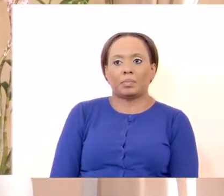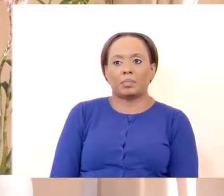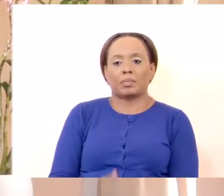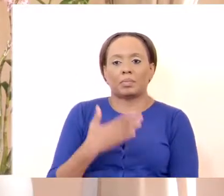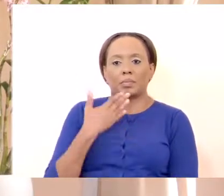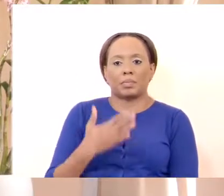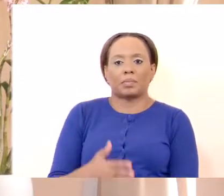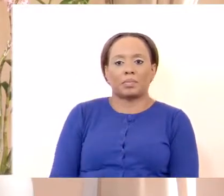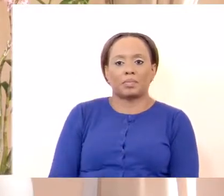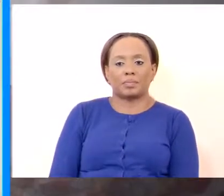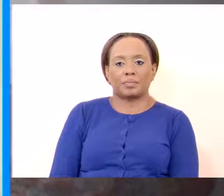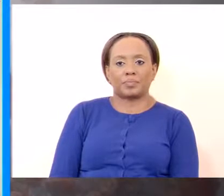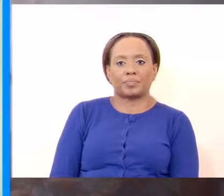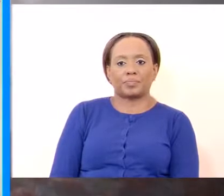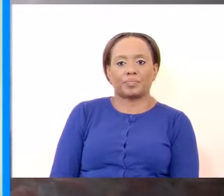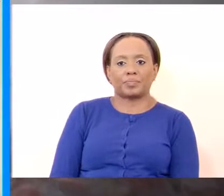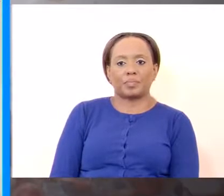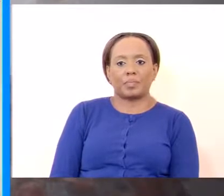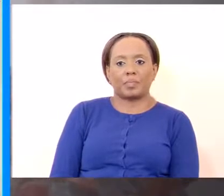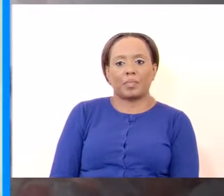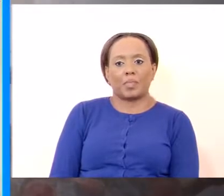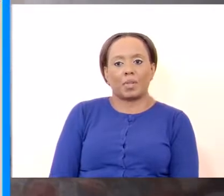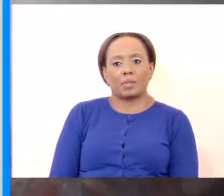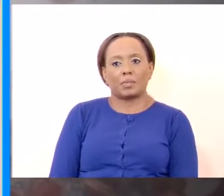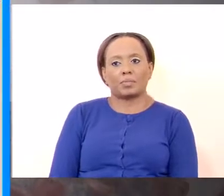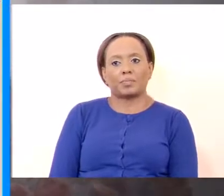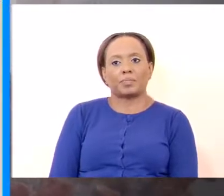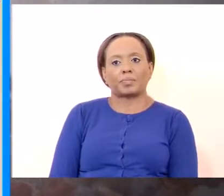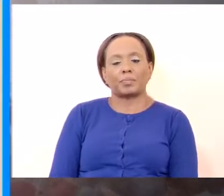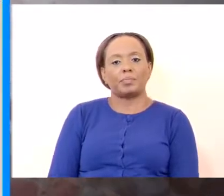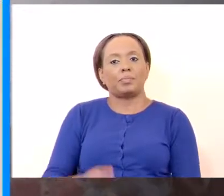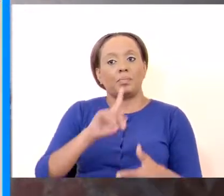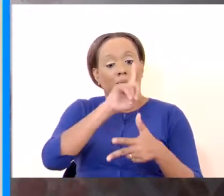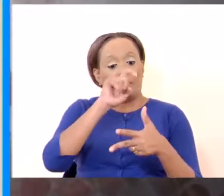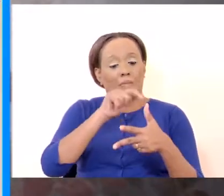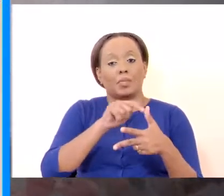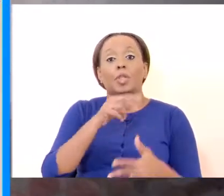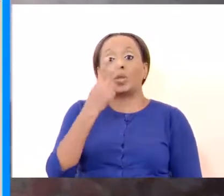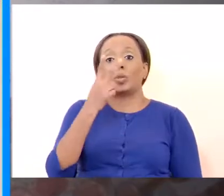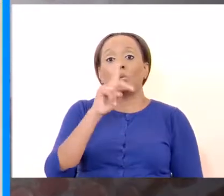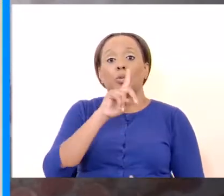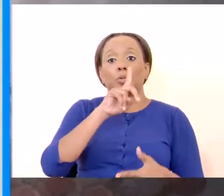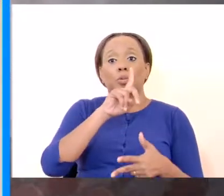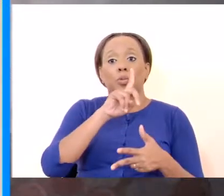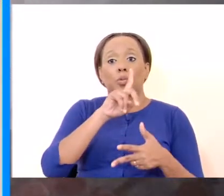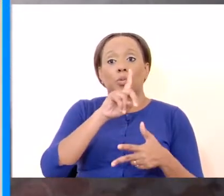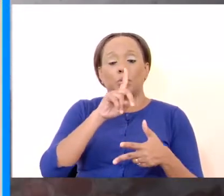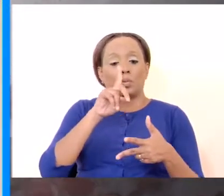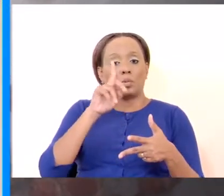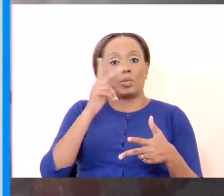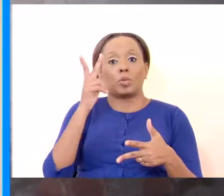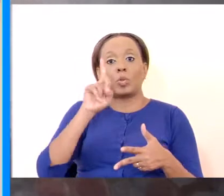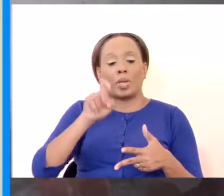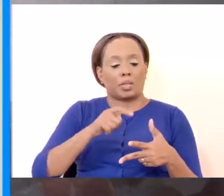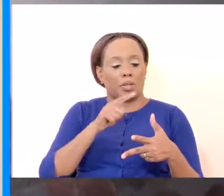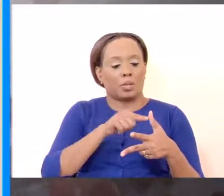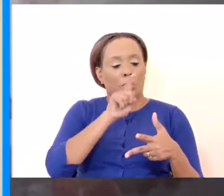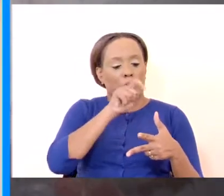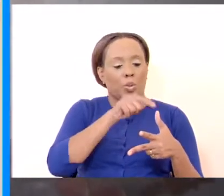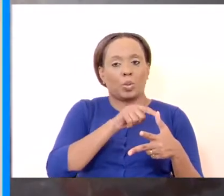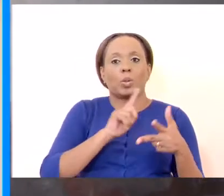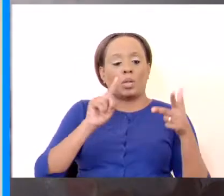Very much. Good afternoon, Minister Bostic. I have two questions actually, one for you and then one for Mr. Best. Is